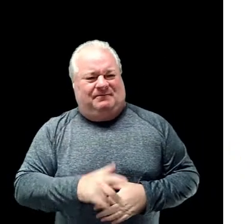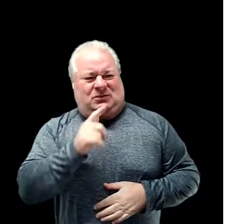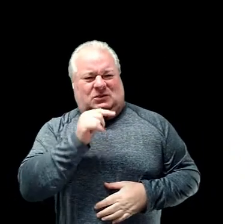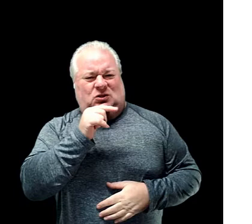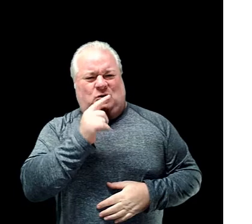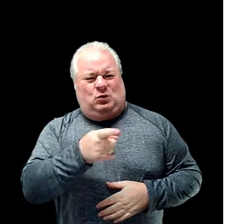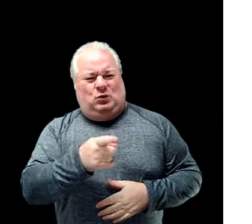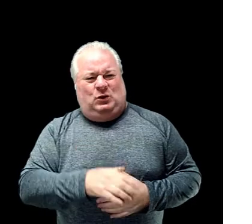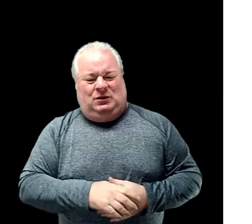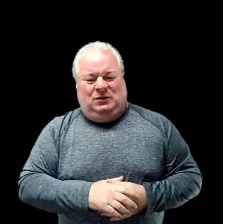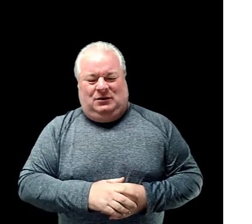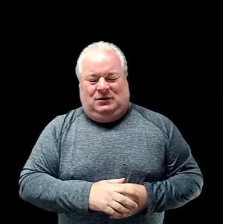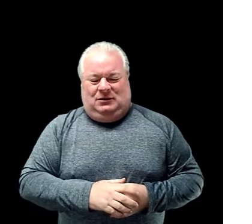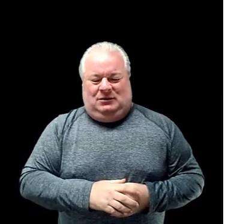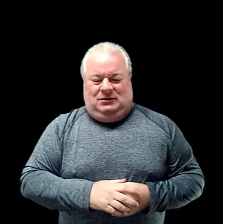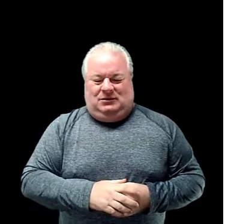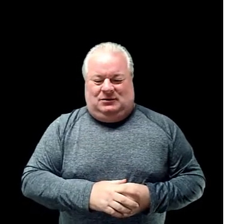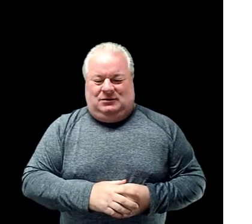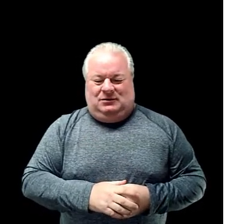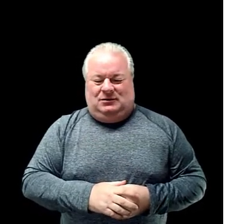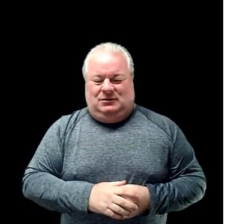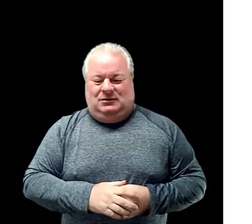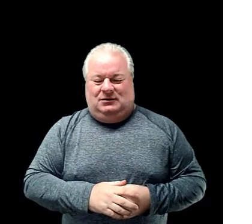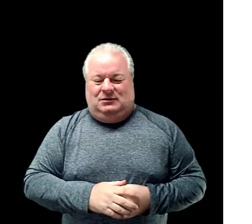Who are you?